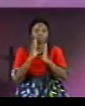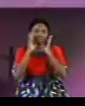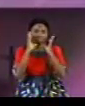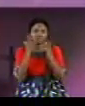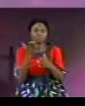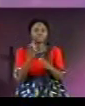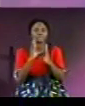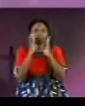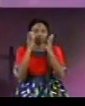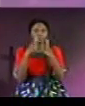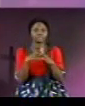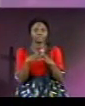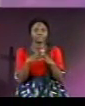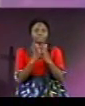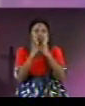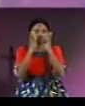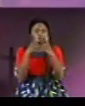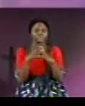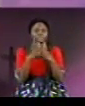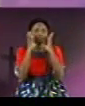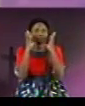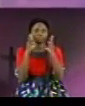Shout there.